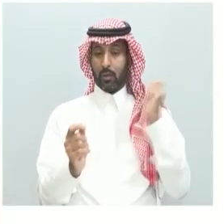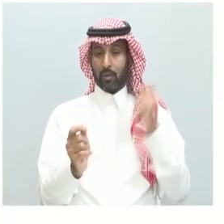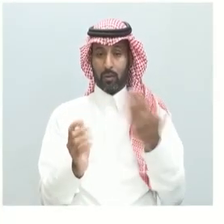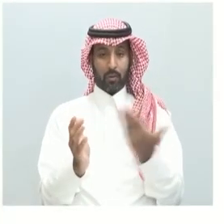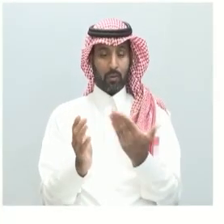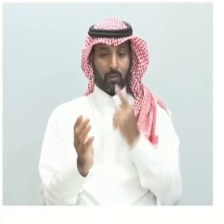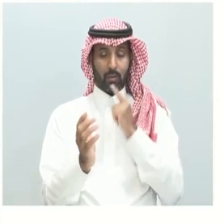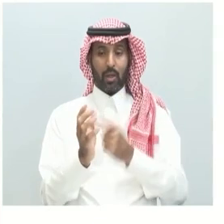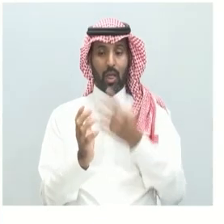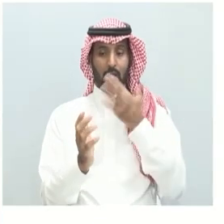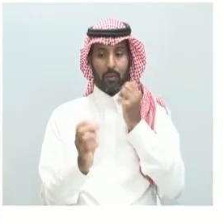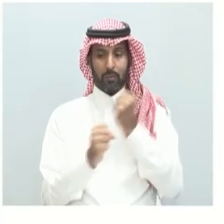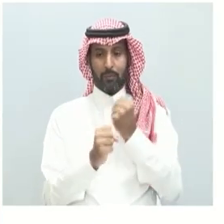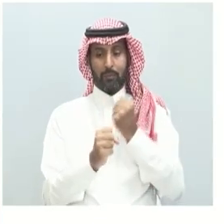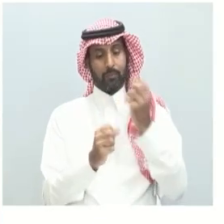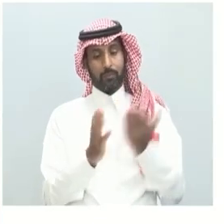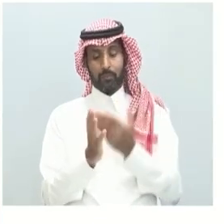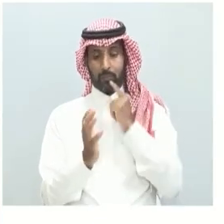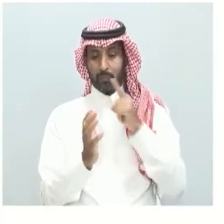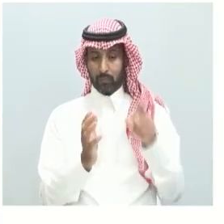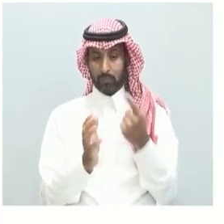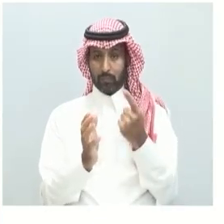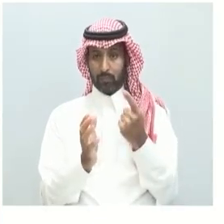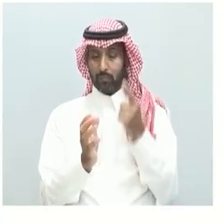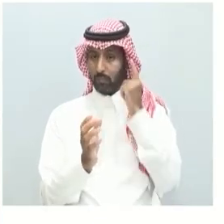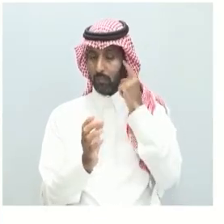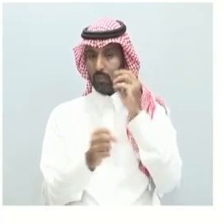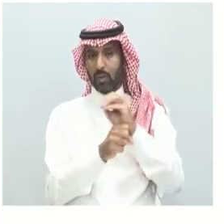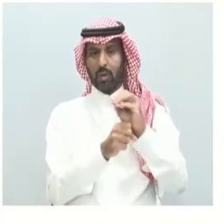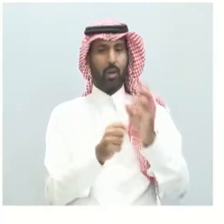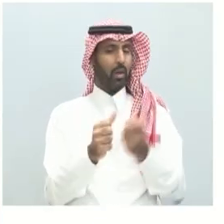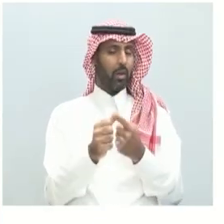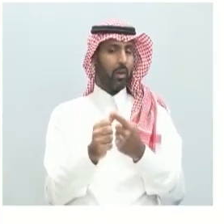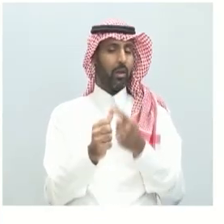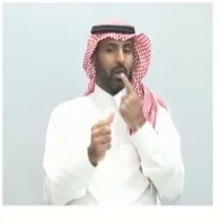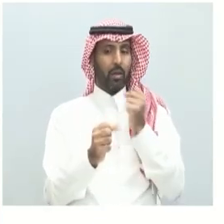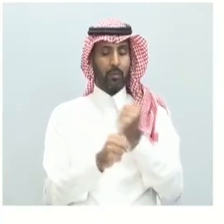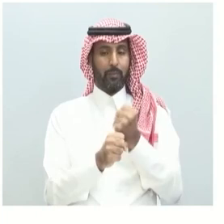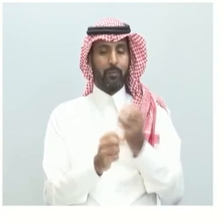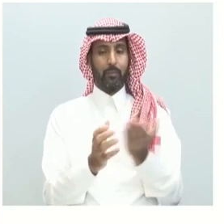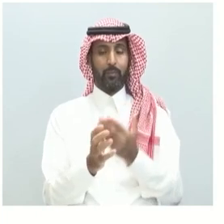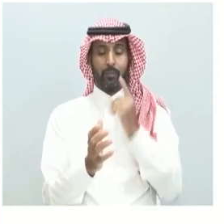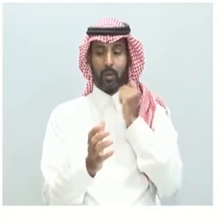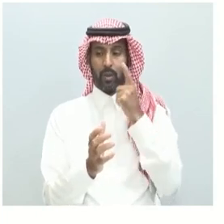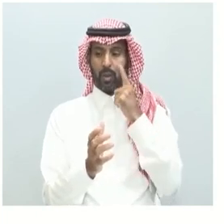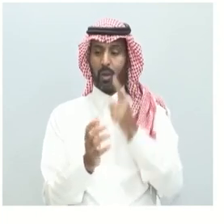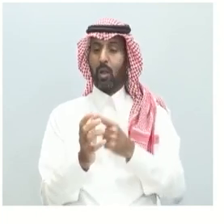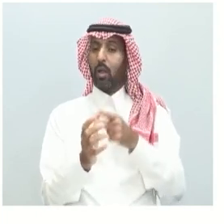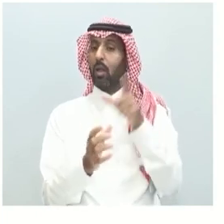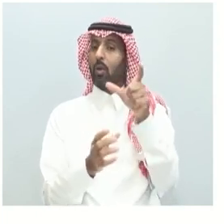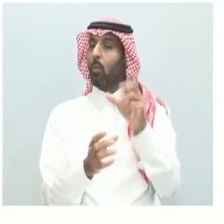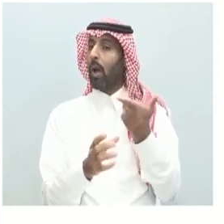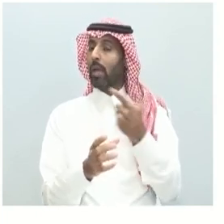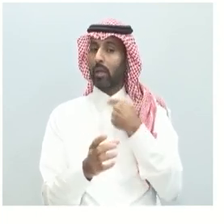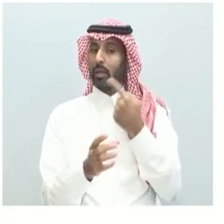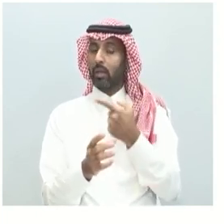objectives. Use the simple present tense correctly. So we'll be learning about simple present tense. Recognize the usage of